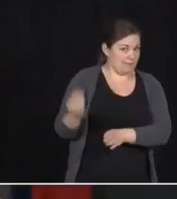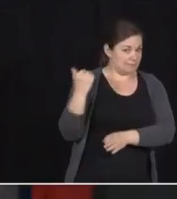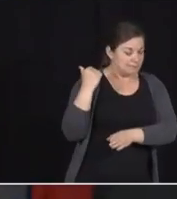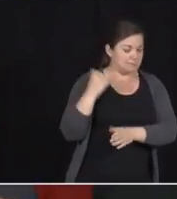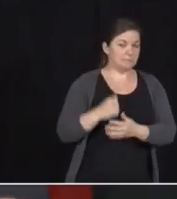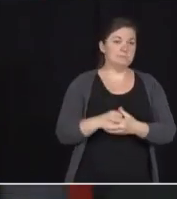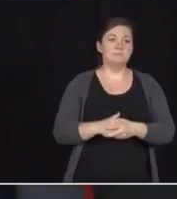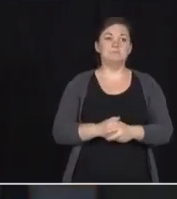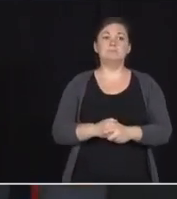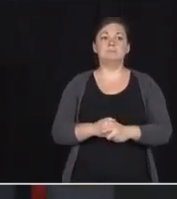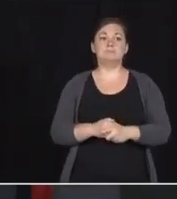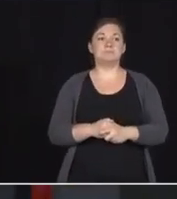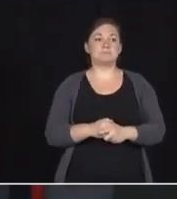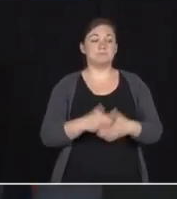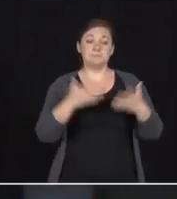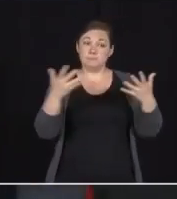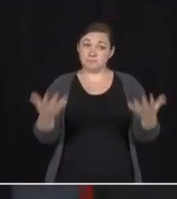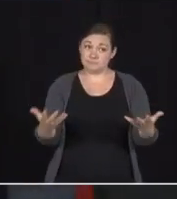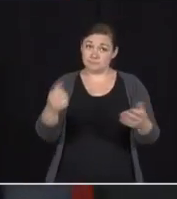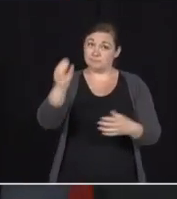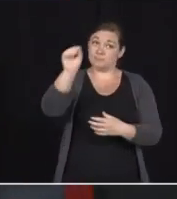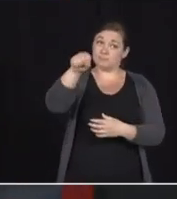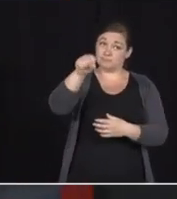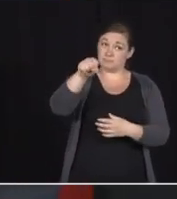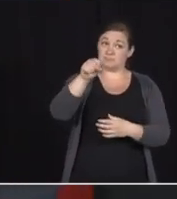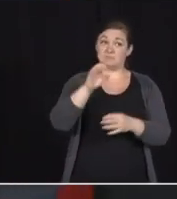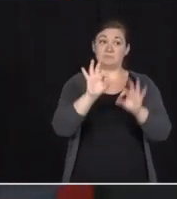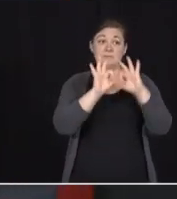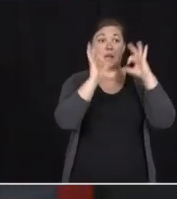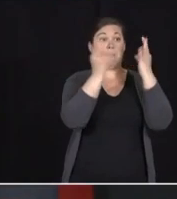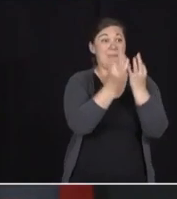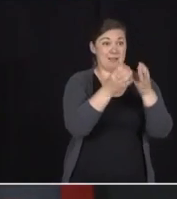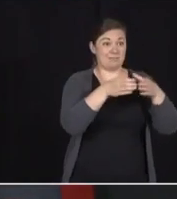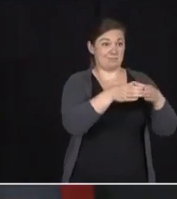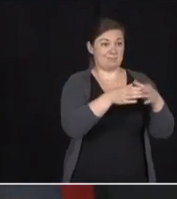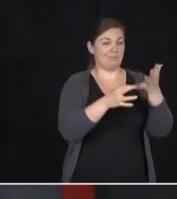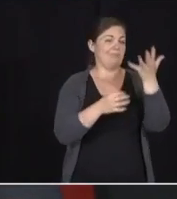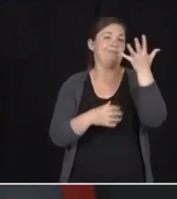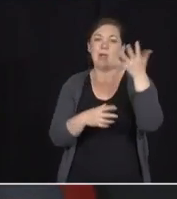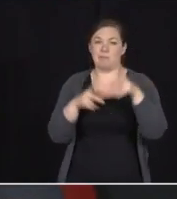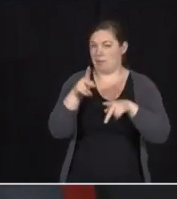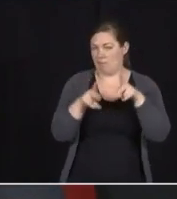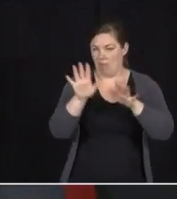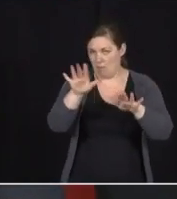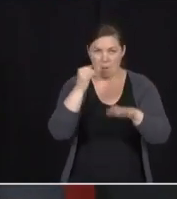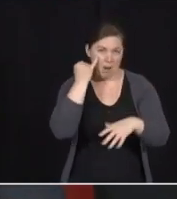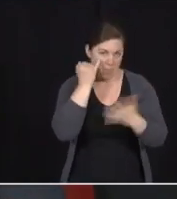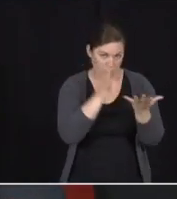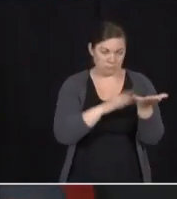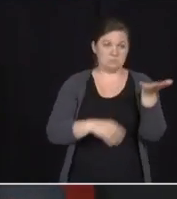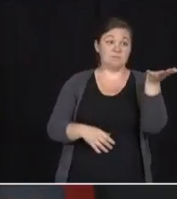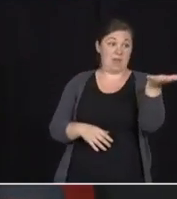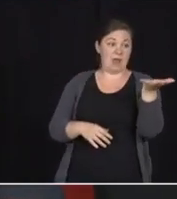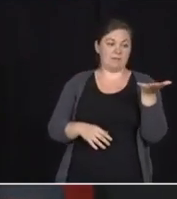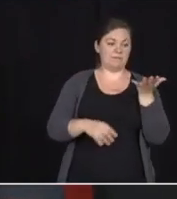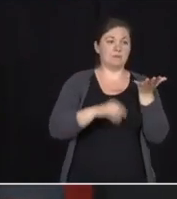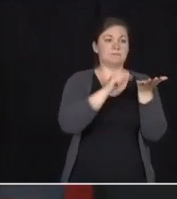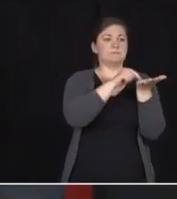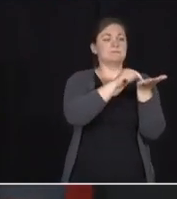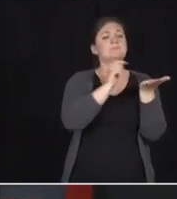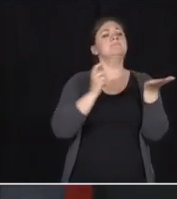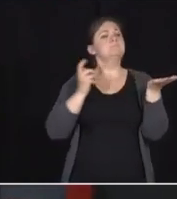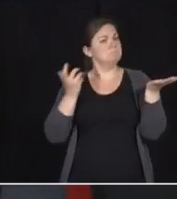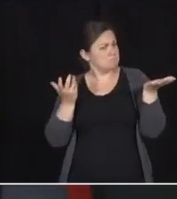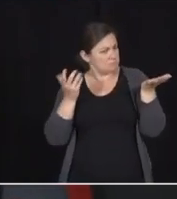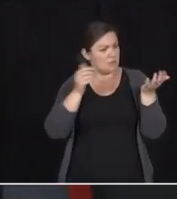Well, I think it really makes sense in a family when you have five people living together, whatever the size of the family is, that all of the adults should